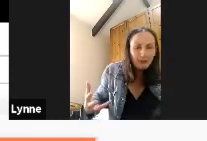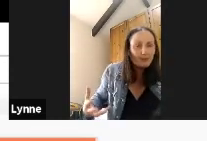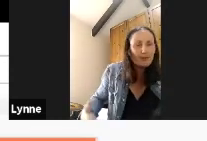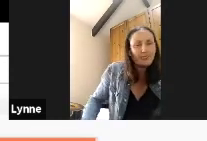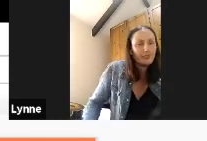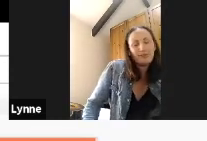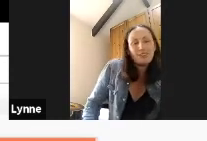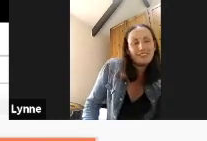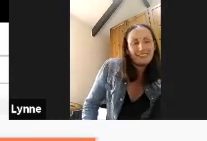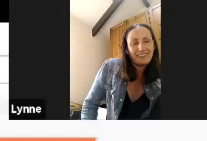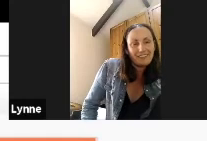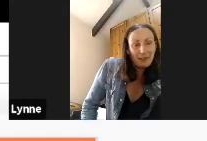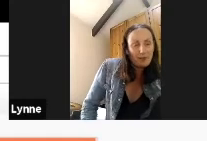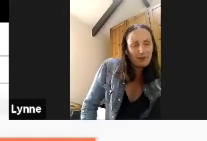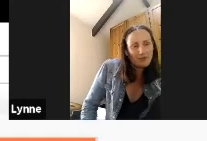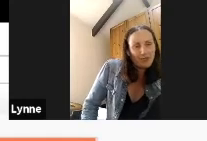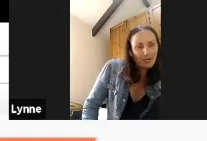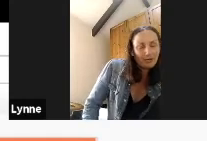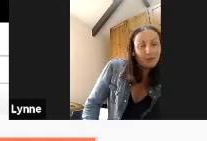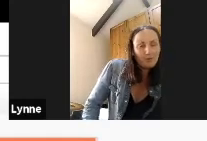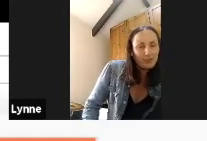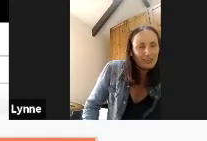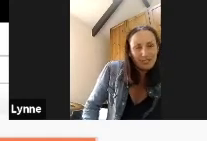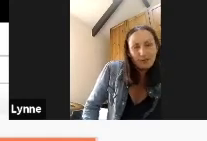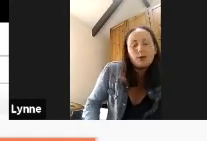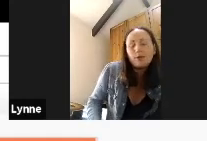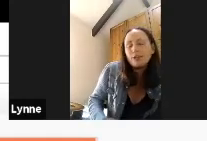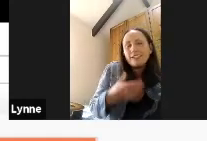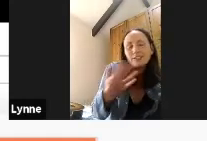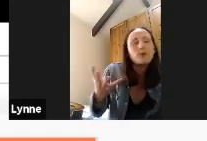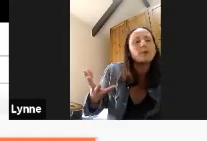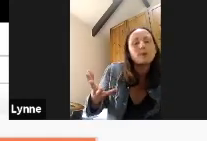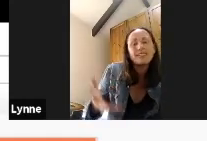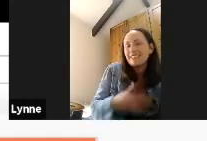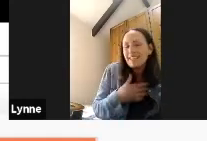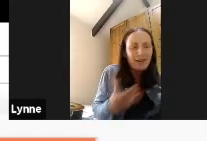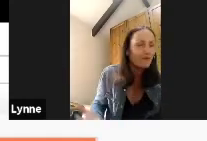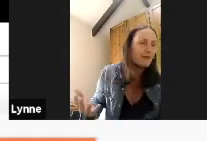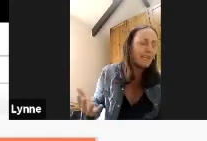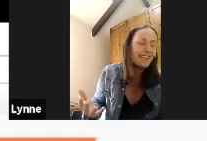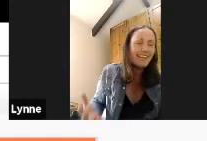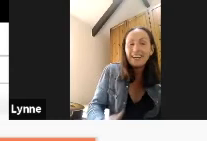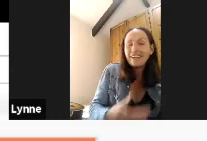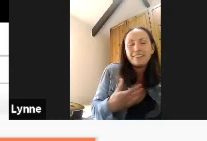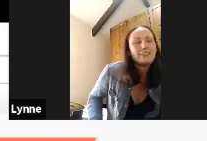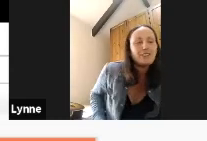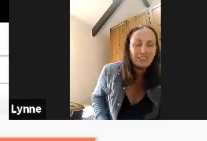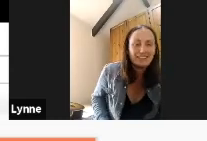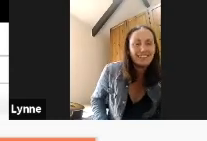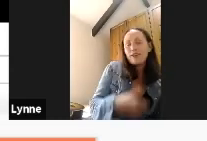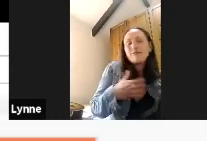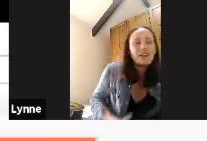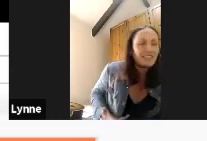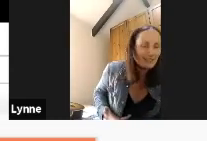from around the world within to the Open Food Network global community, the more we realize that the problems are the same everywhere and the